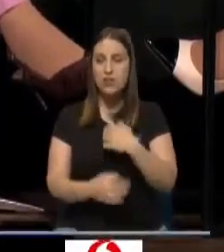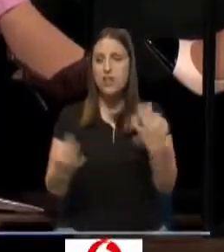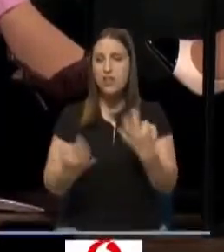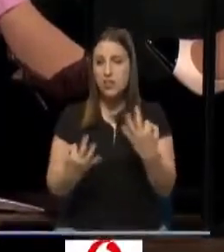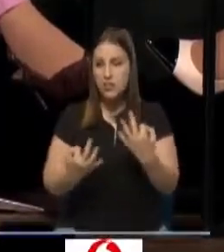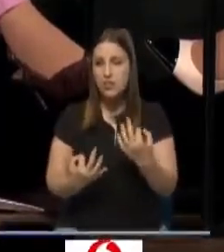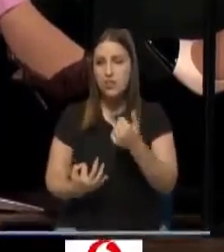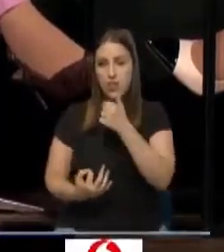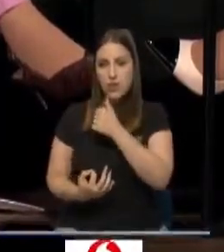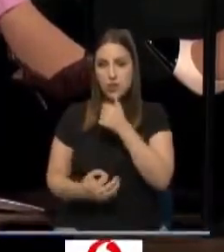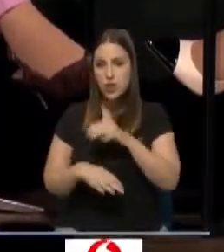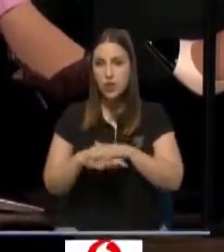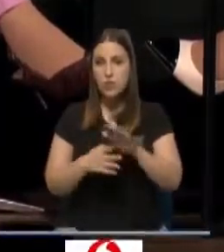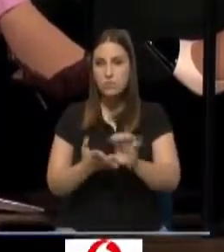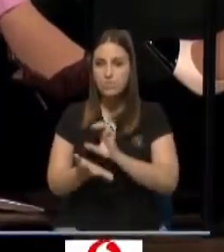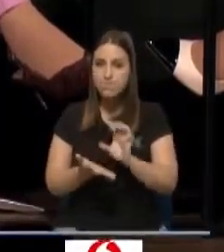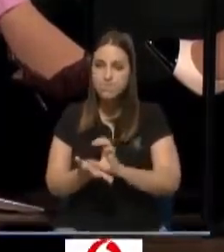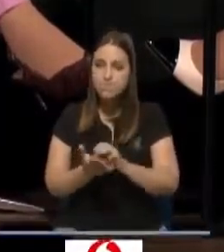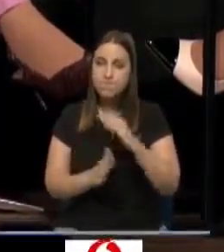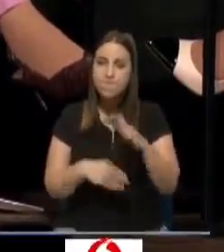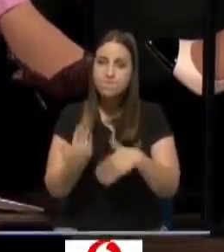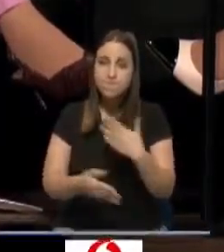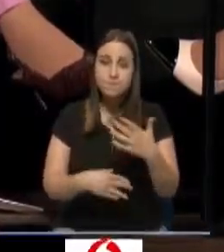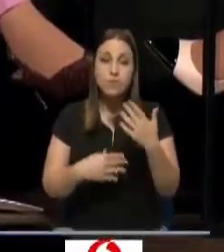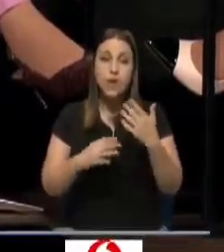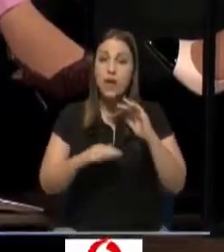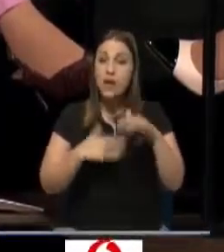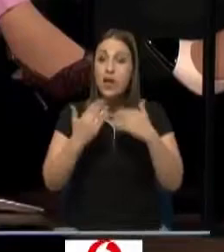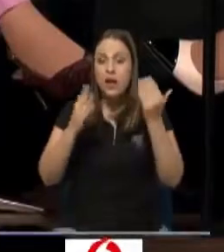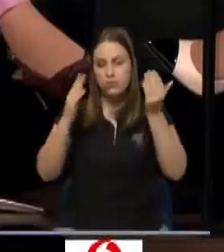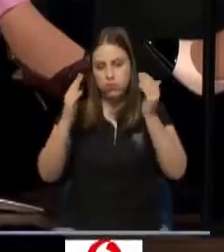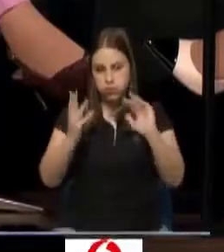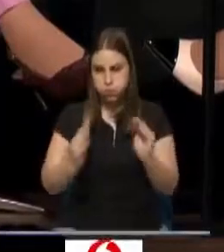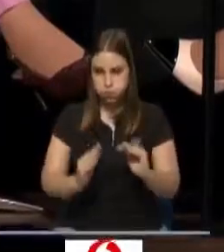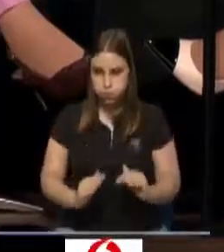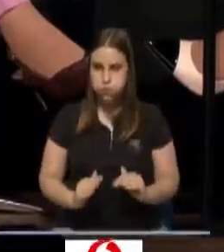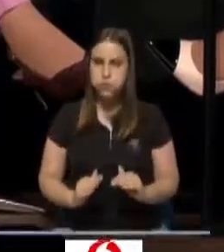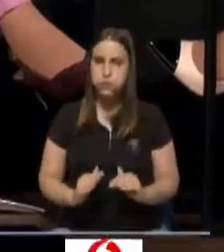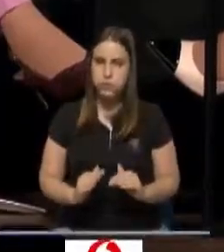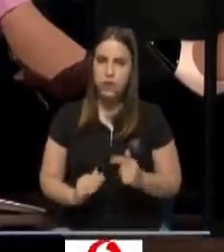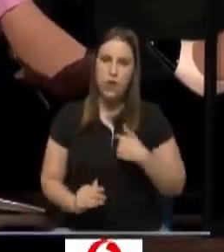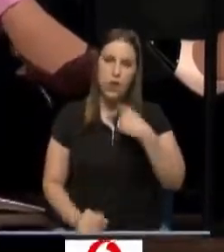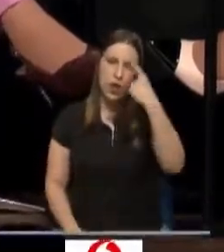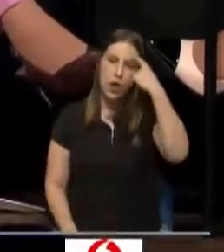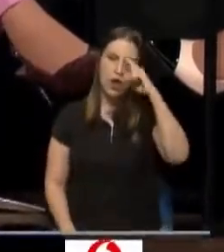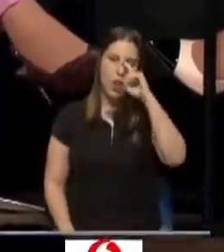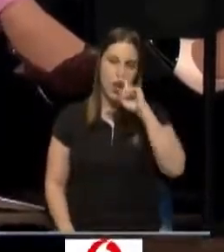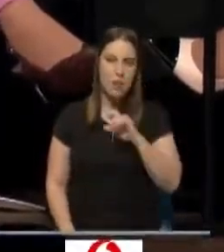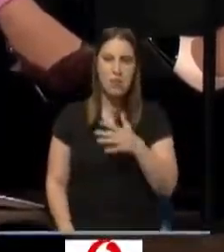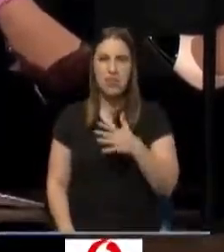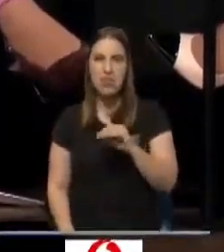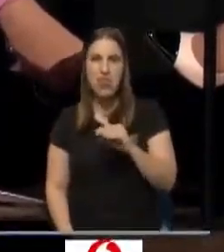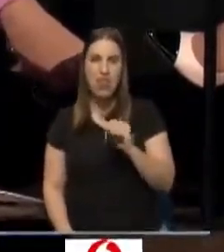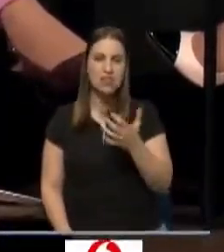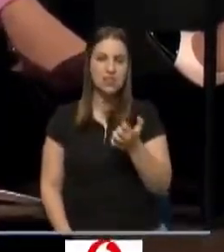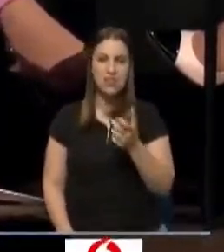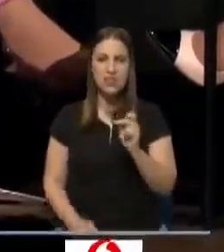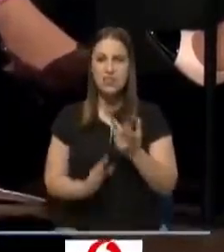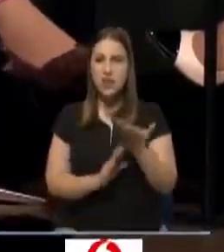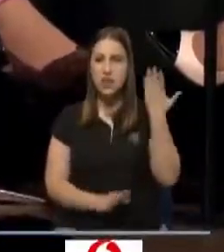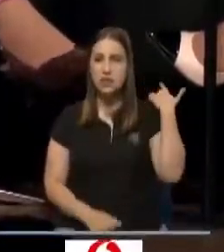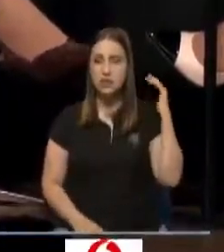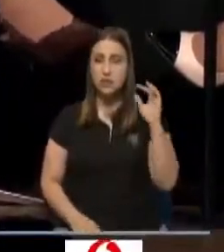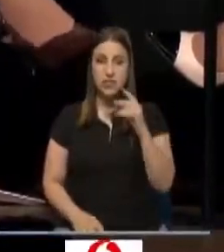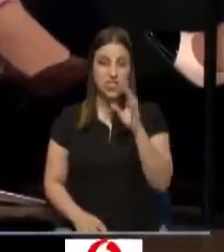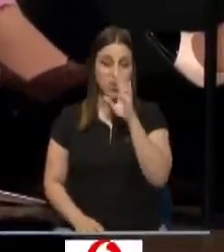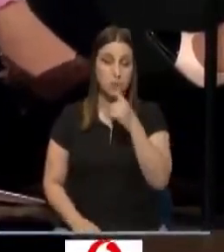sector suffers from profitability. This profitability is decreasing. And I remember that 10, 15 years